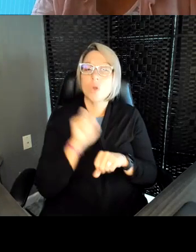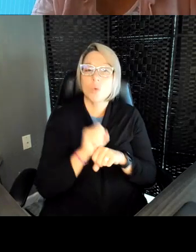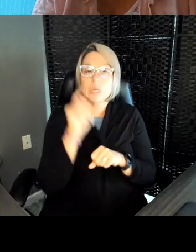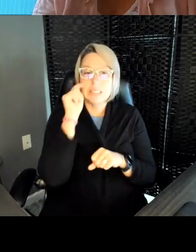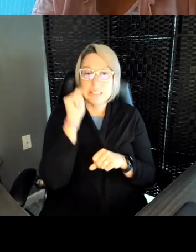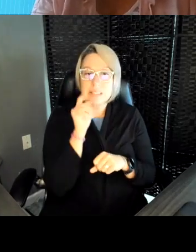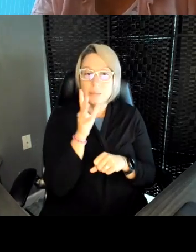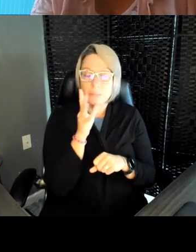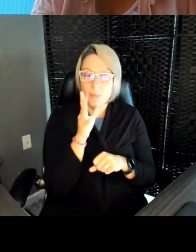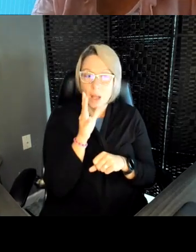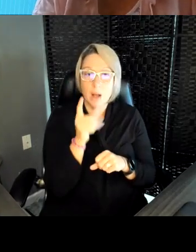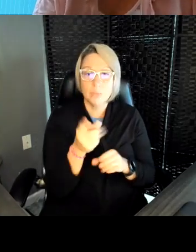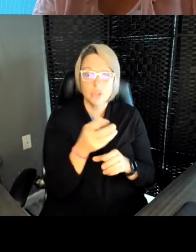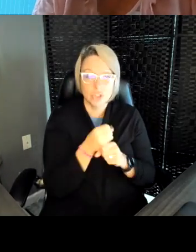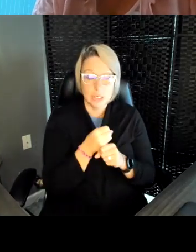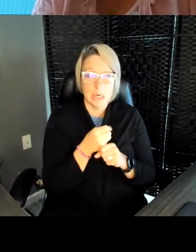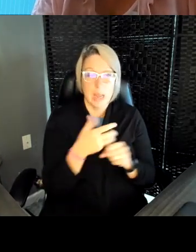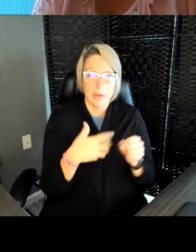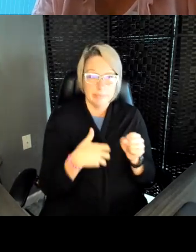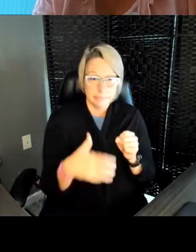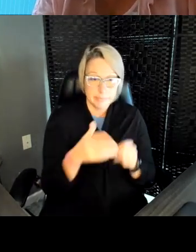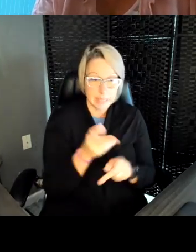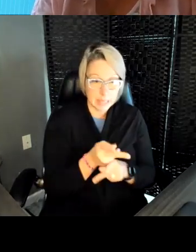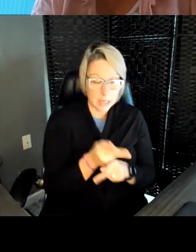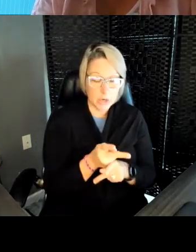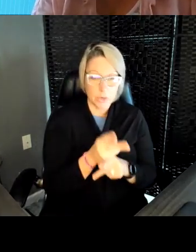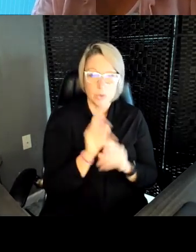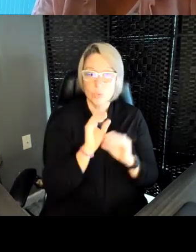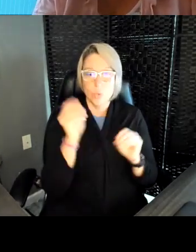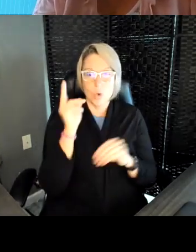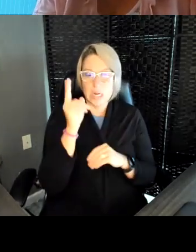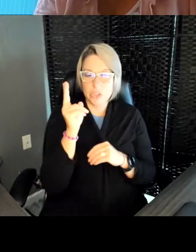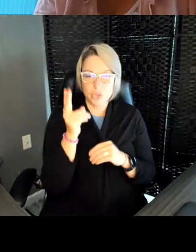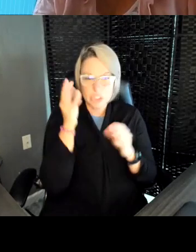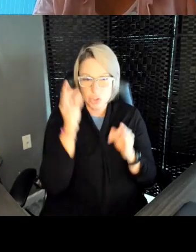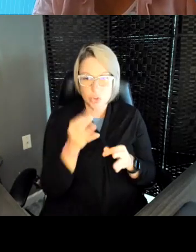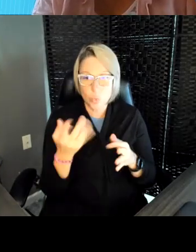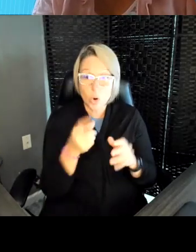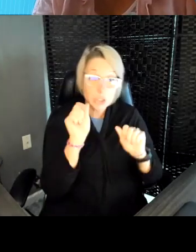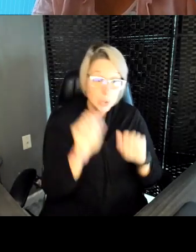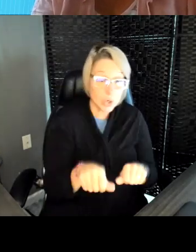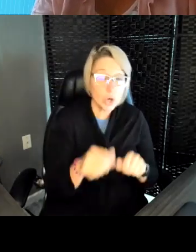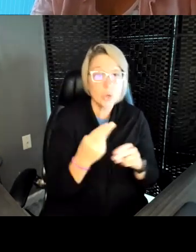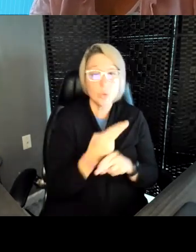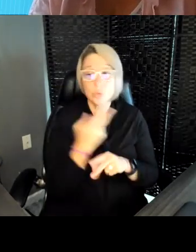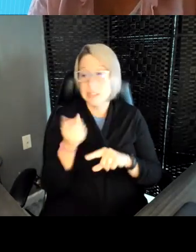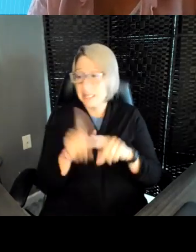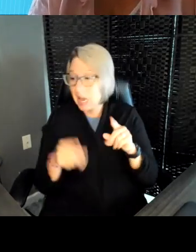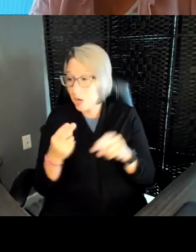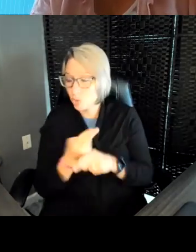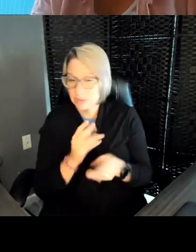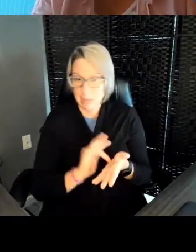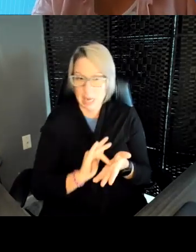prenatal care. Nobody really did a history to determine what she could or could not take from a medicine. And one of